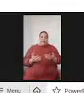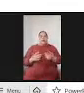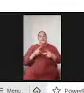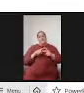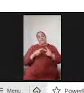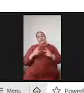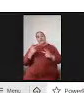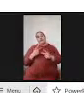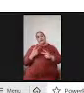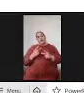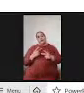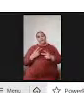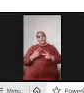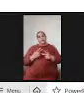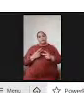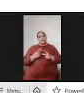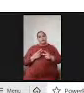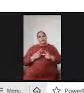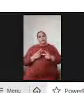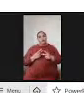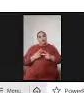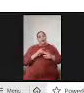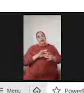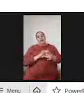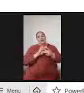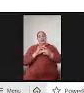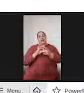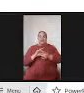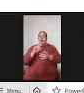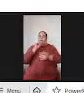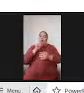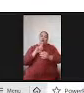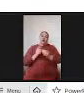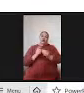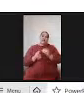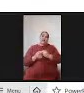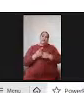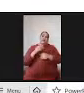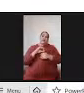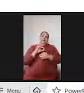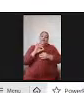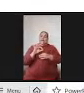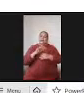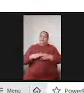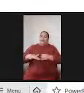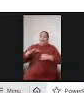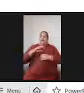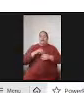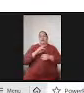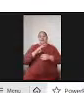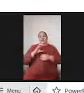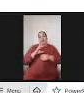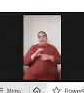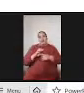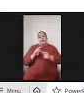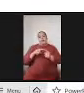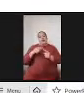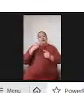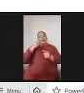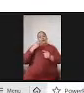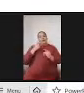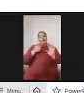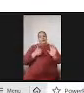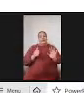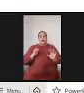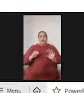also linking it to what's happening in municipalities, for instance, across the Western Cape as well. I think about 6 municipalities in the